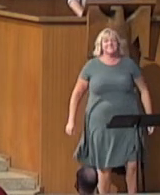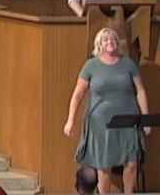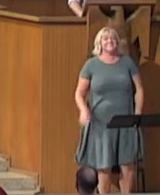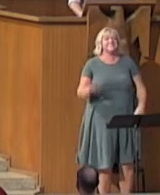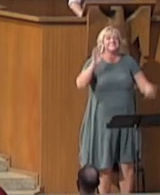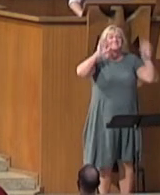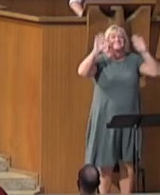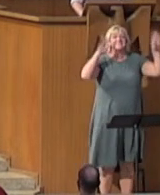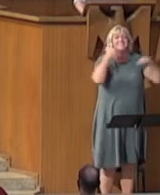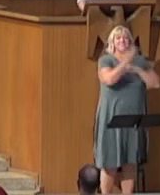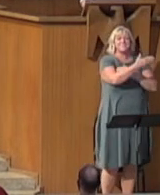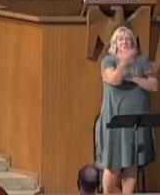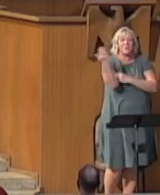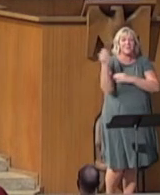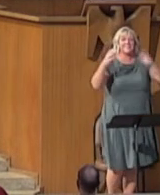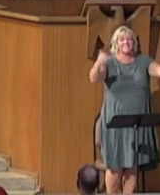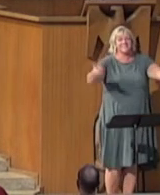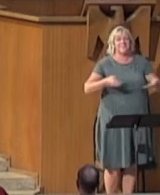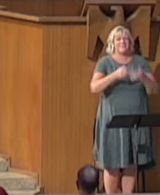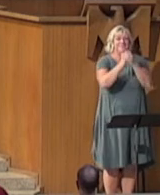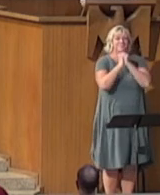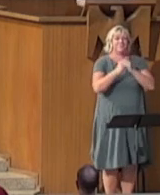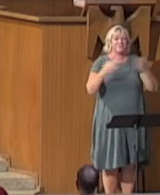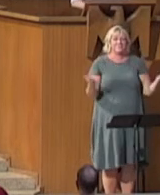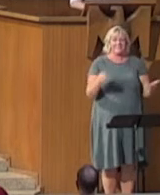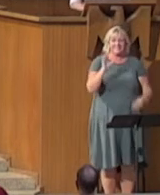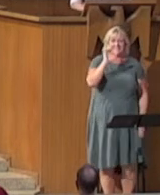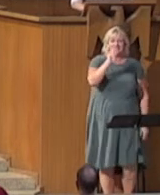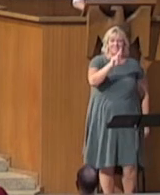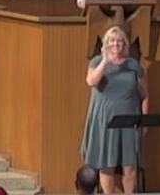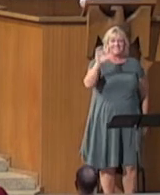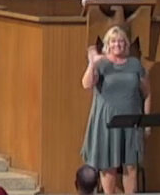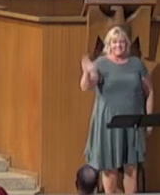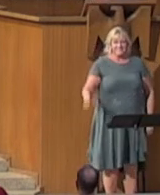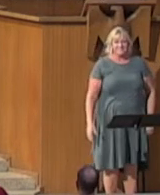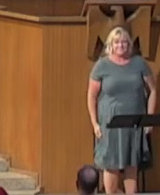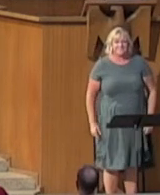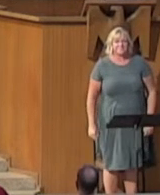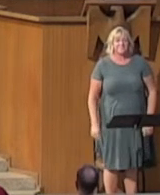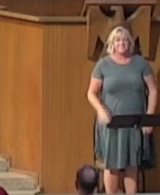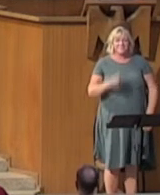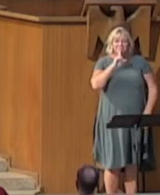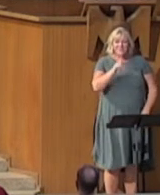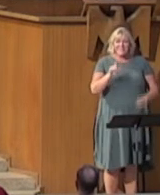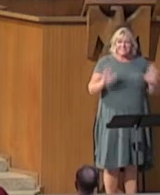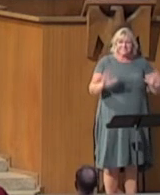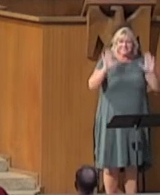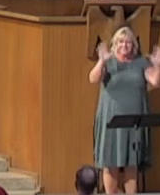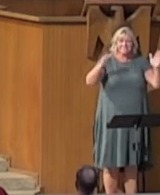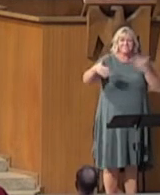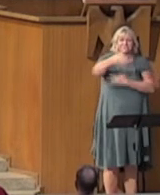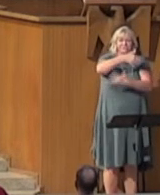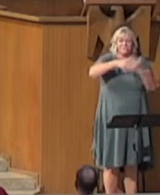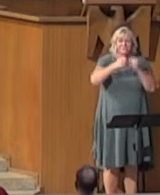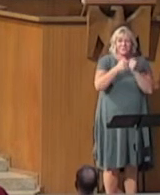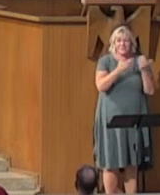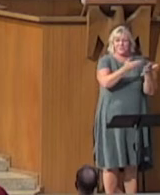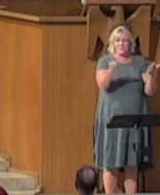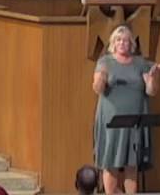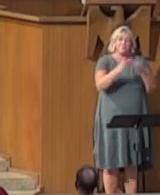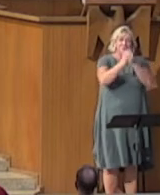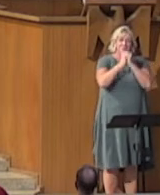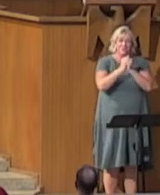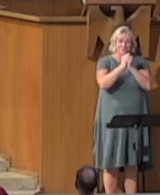Good morning, everyone. Welcome to worship here at Claremont United Church of Christ. It is so good to be here with all of you to